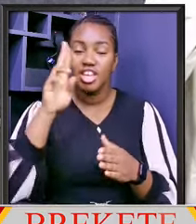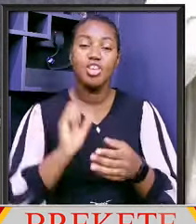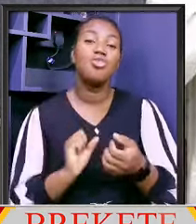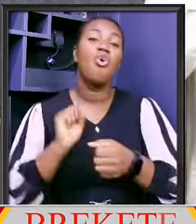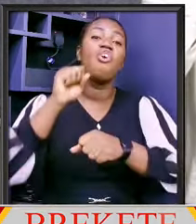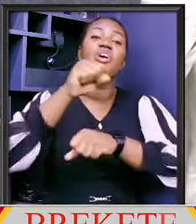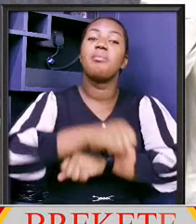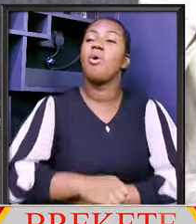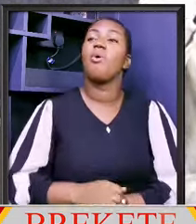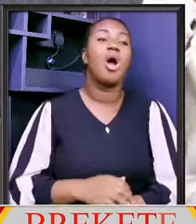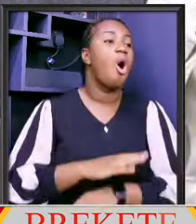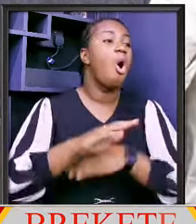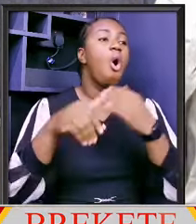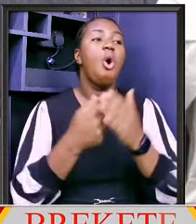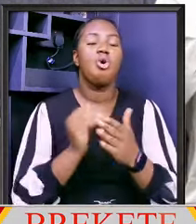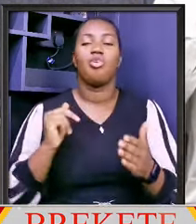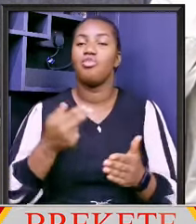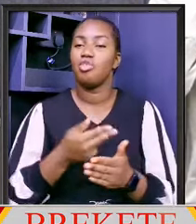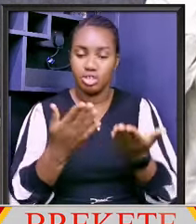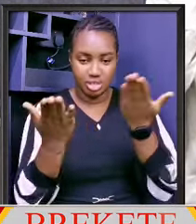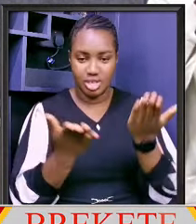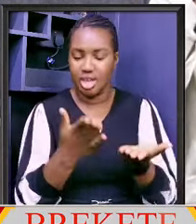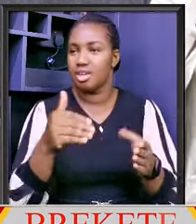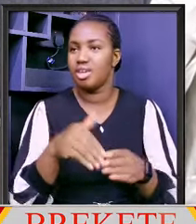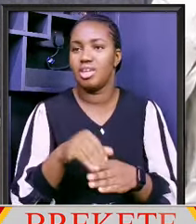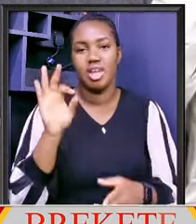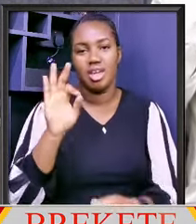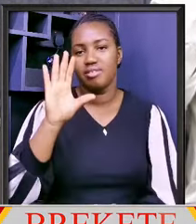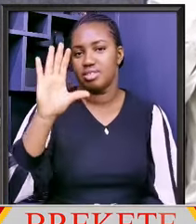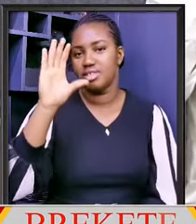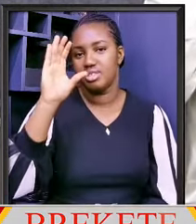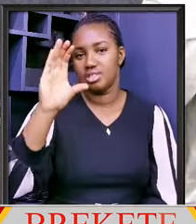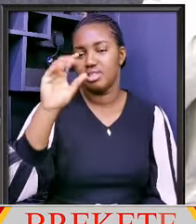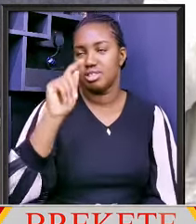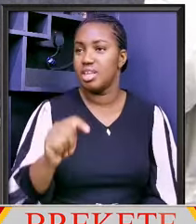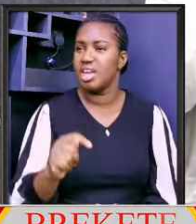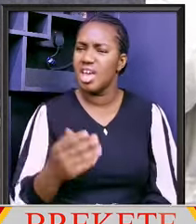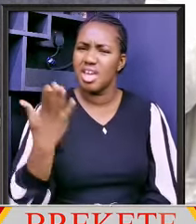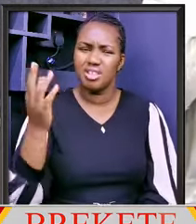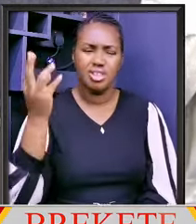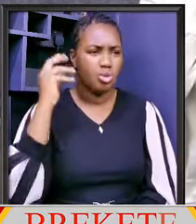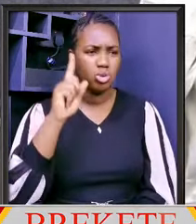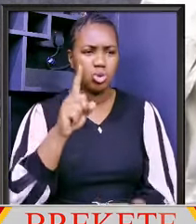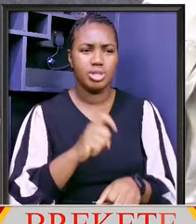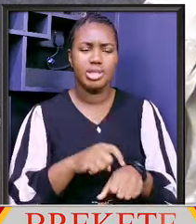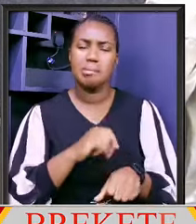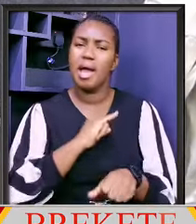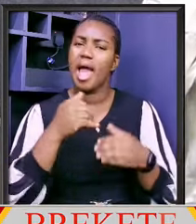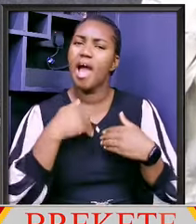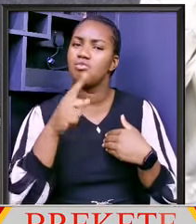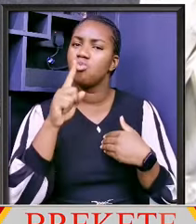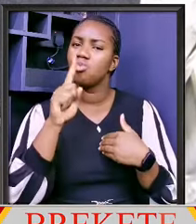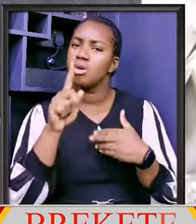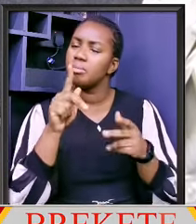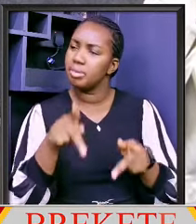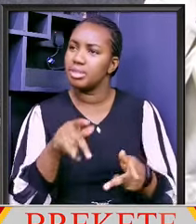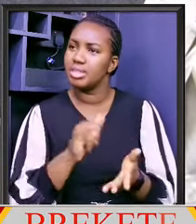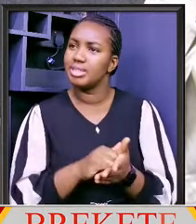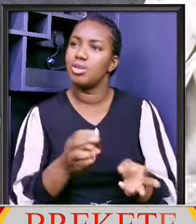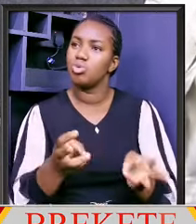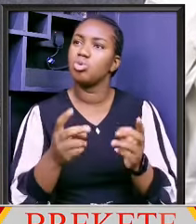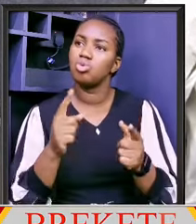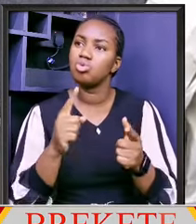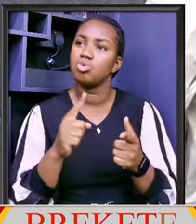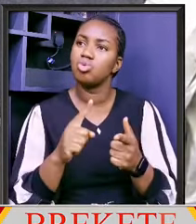overpowered almost all of us in Abuja here. Even at a time, there was a time I have a customer that want to make